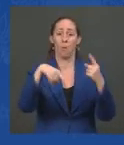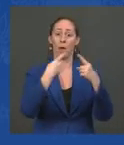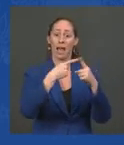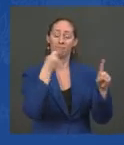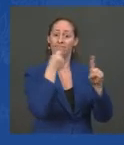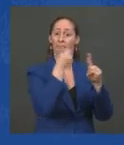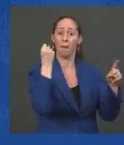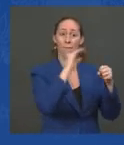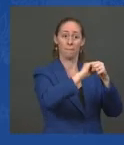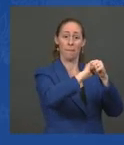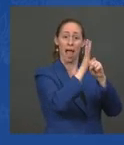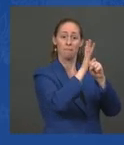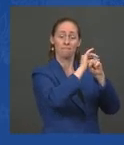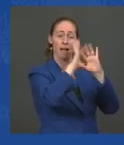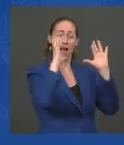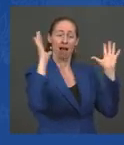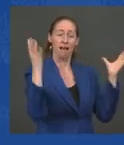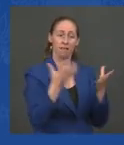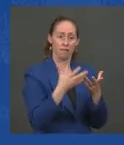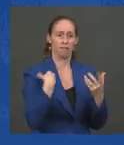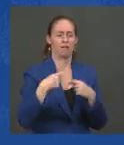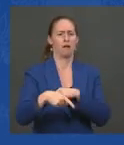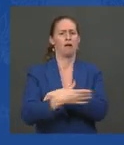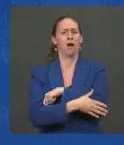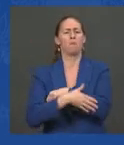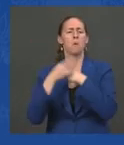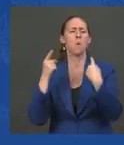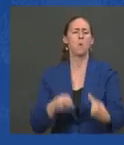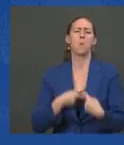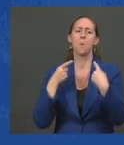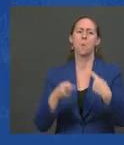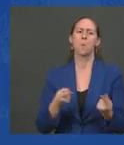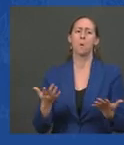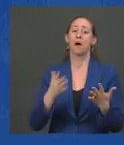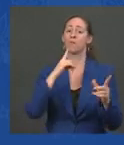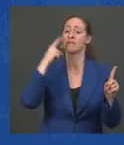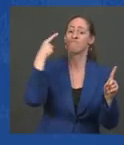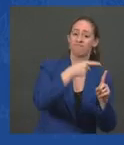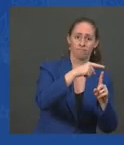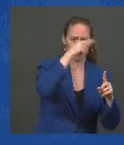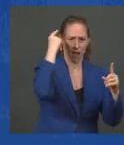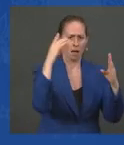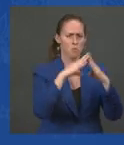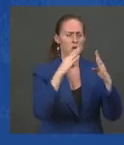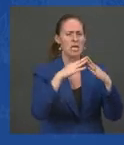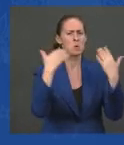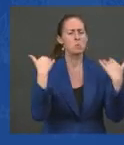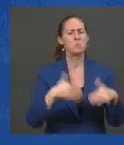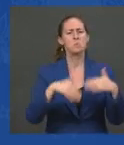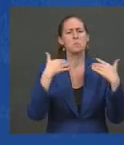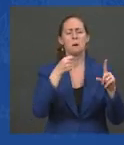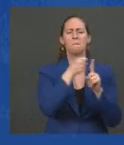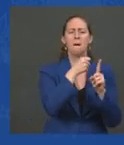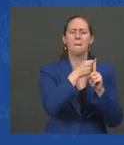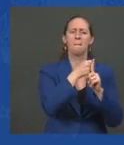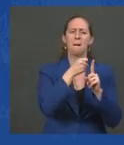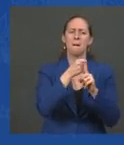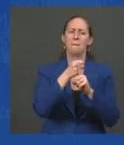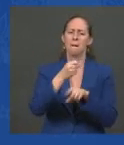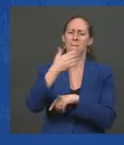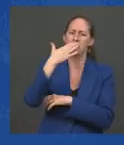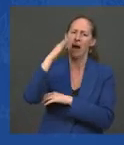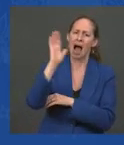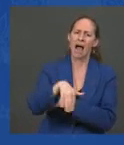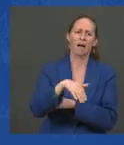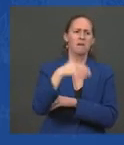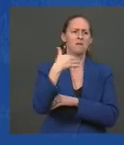hard, and especially the African-American community. It's like you've all lost someone to the virus or know